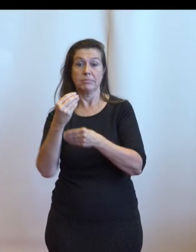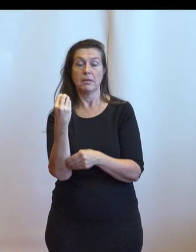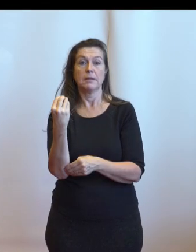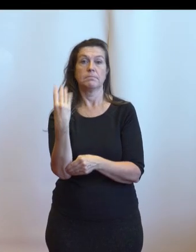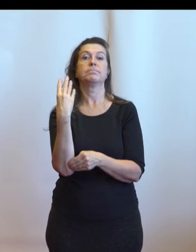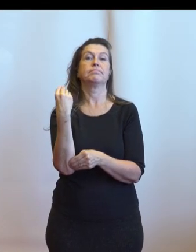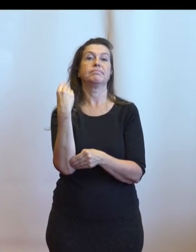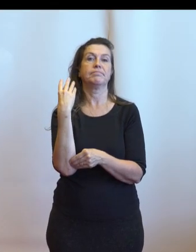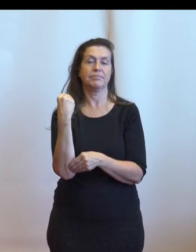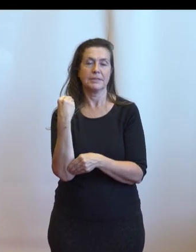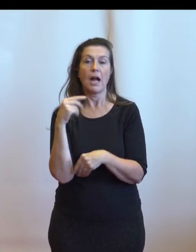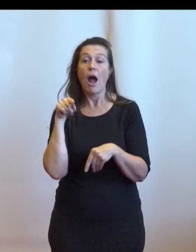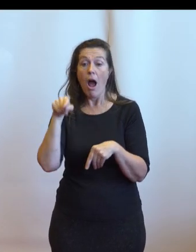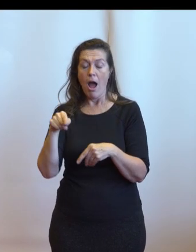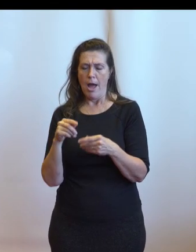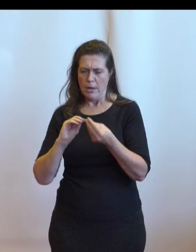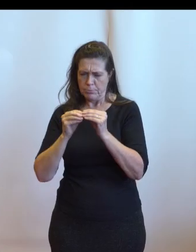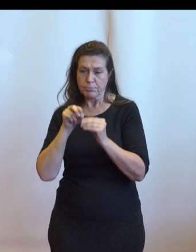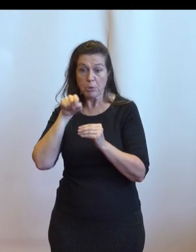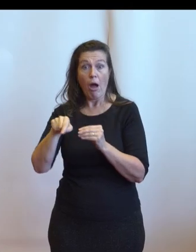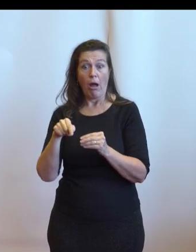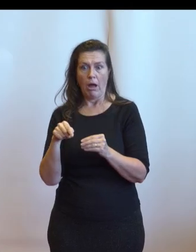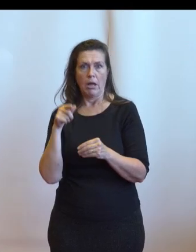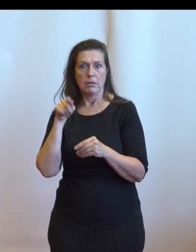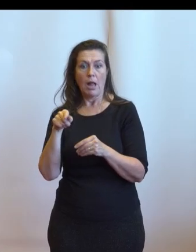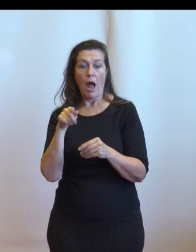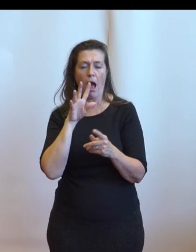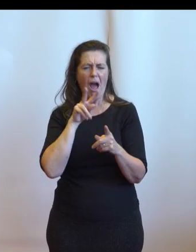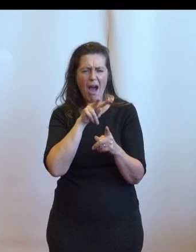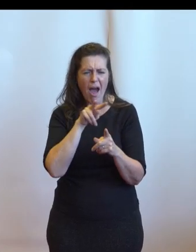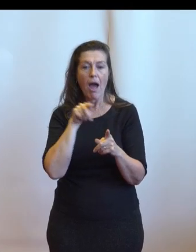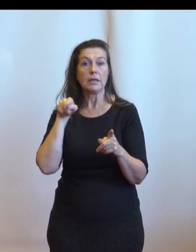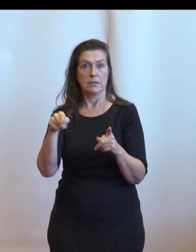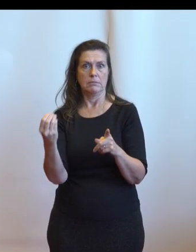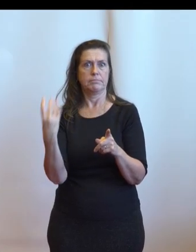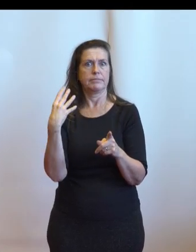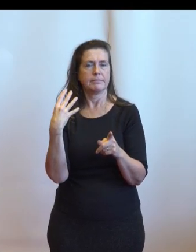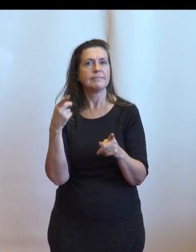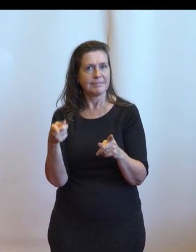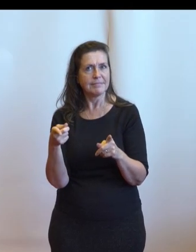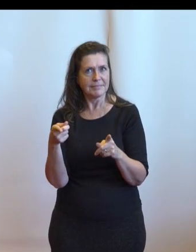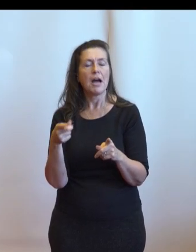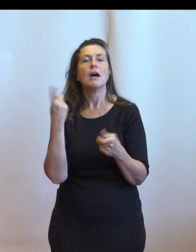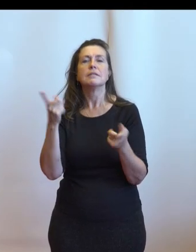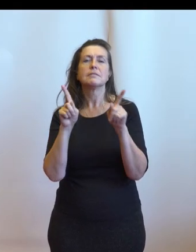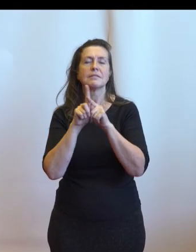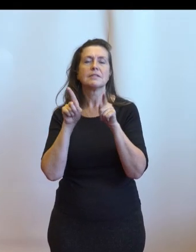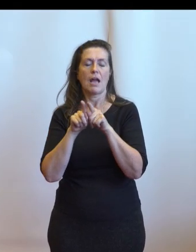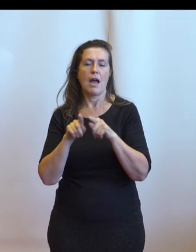but almost mature. So we need to try. So this application has been developed using